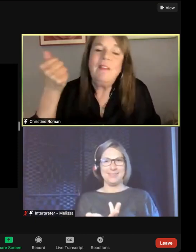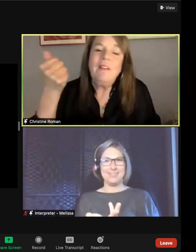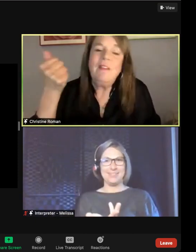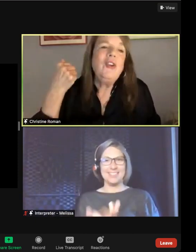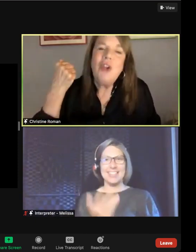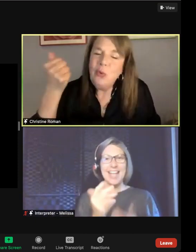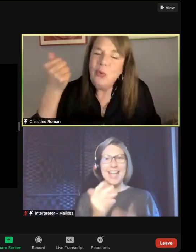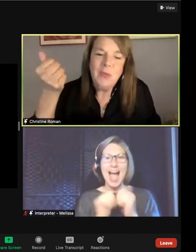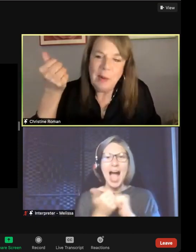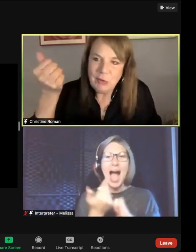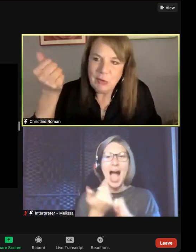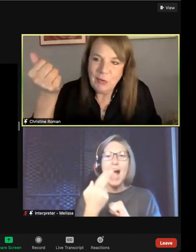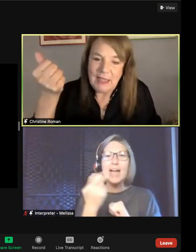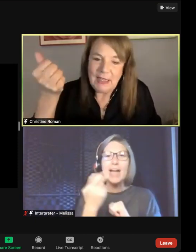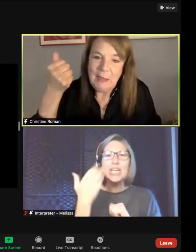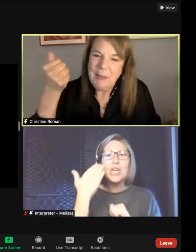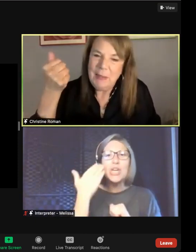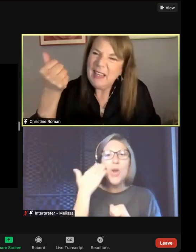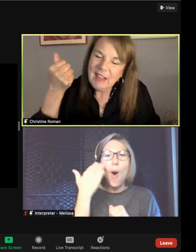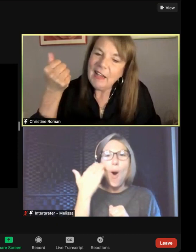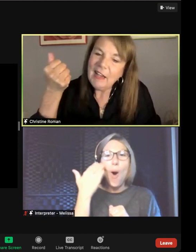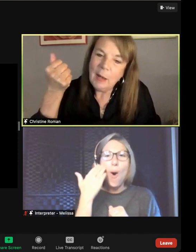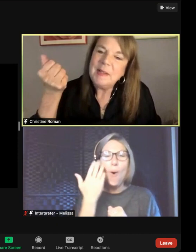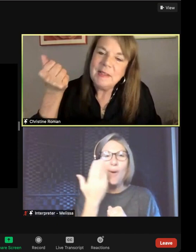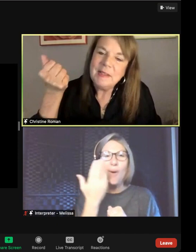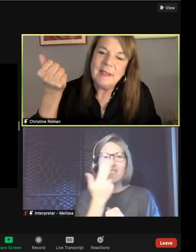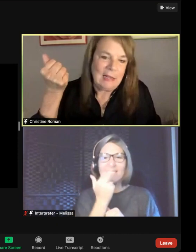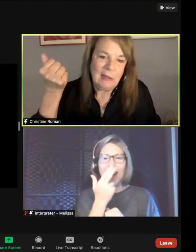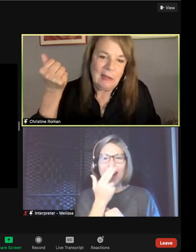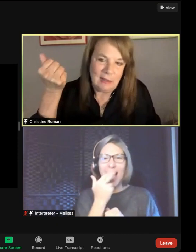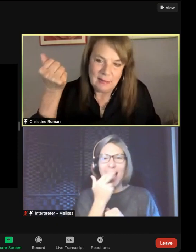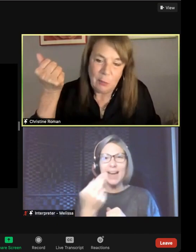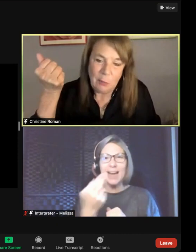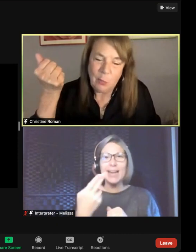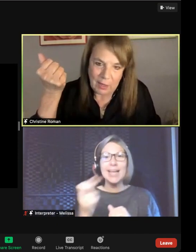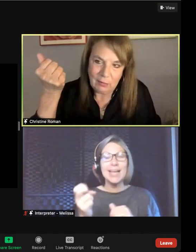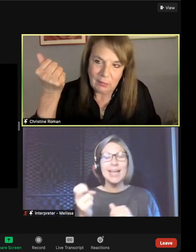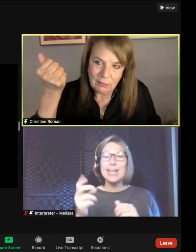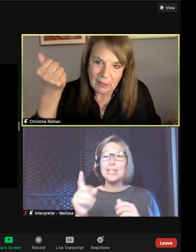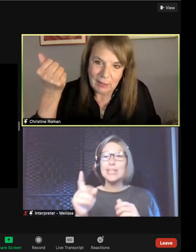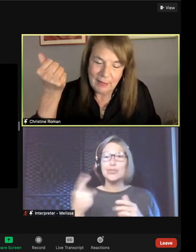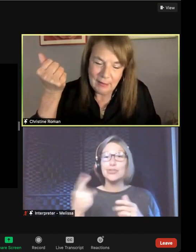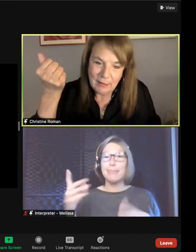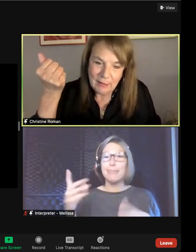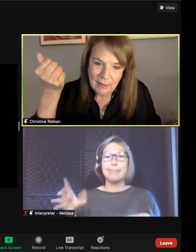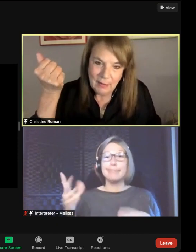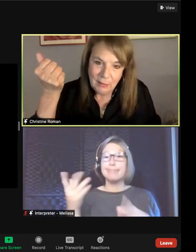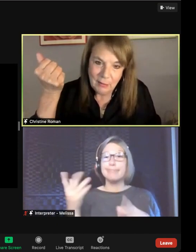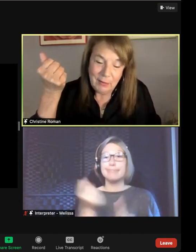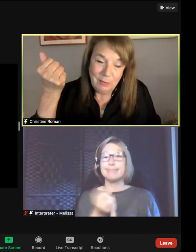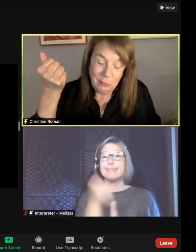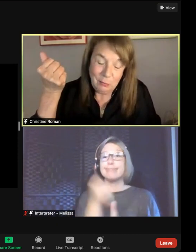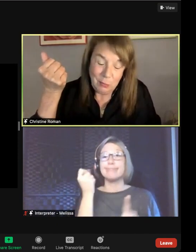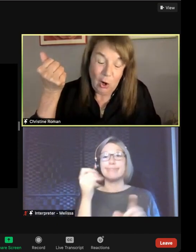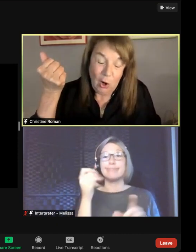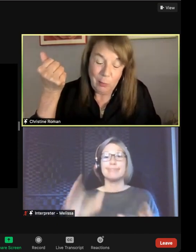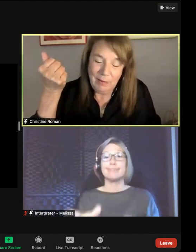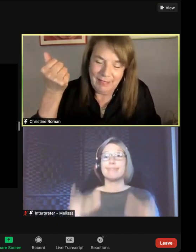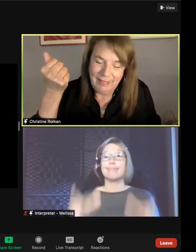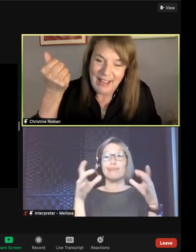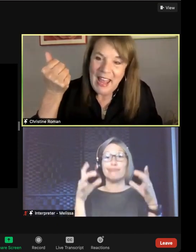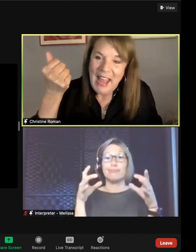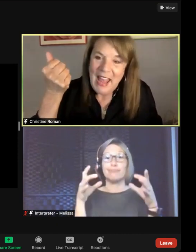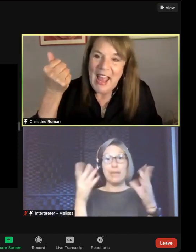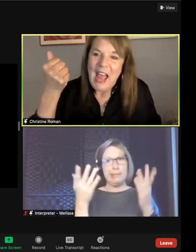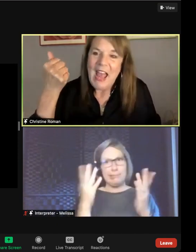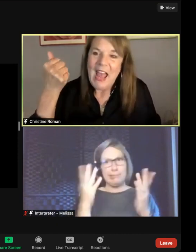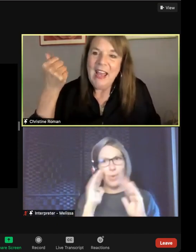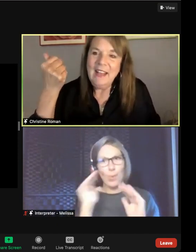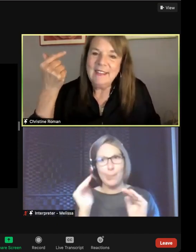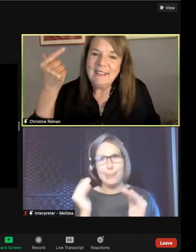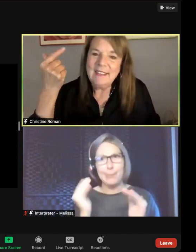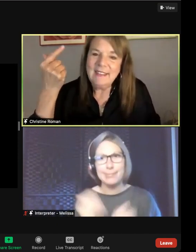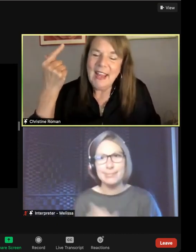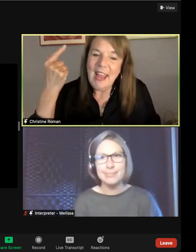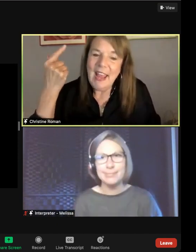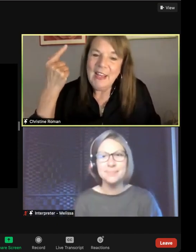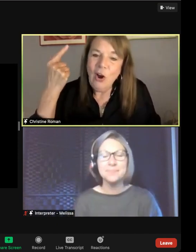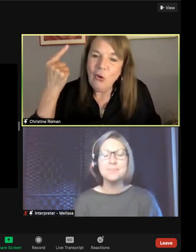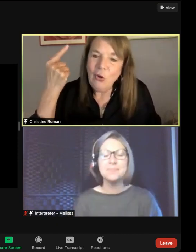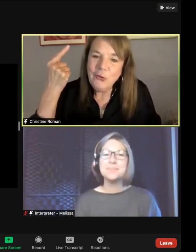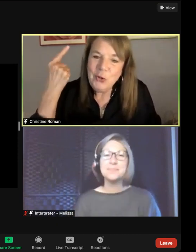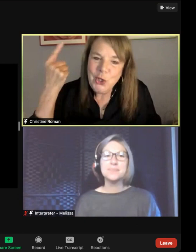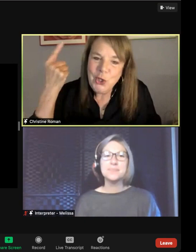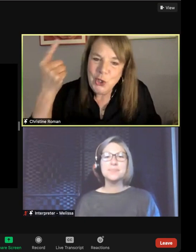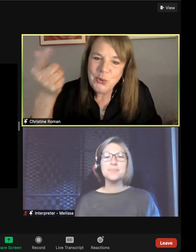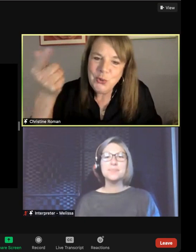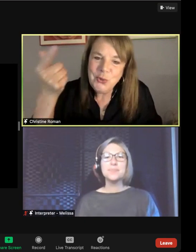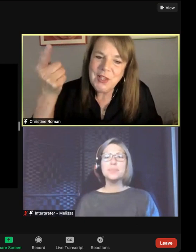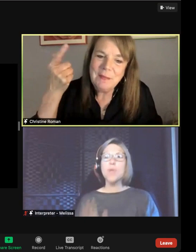How would he have ever known that was funny? He picked that up incidentally somewhere, right? We hope. And